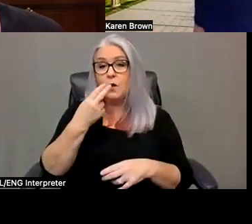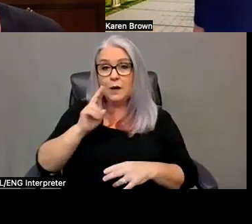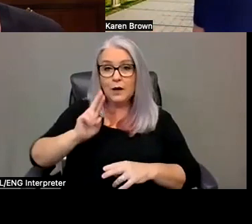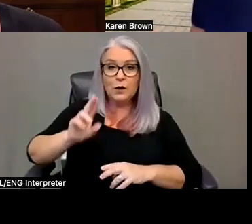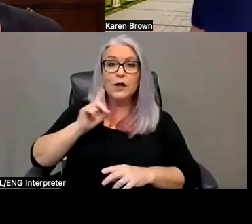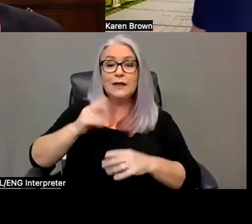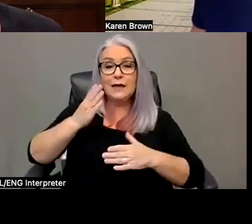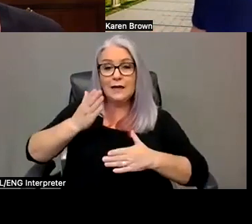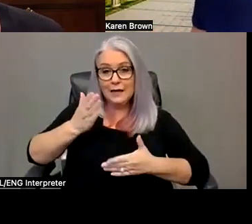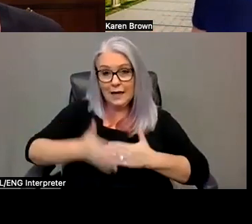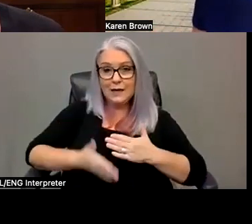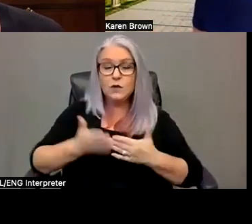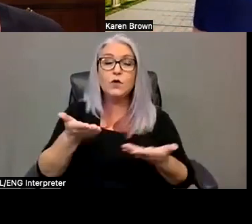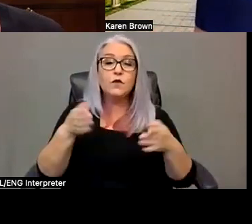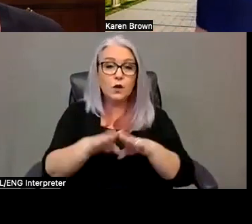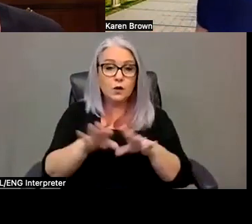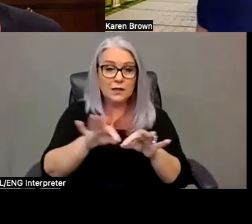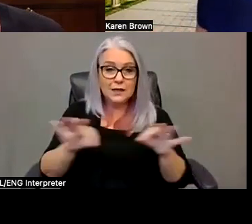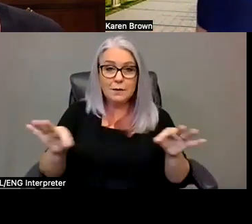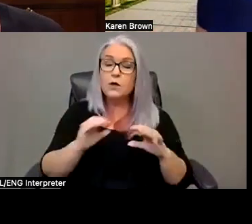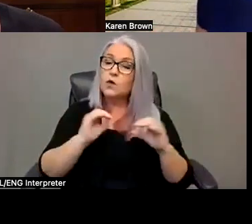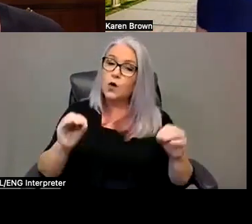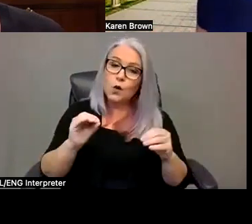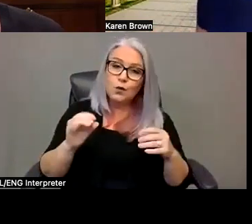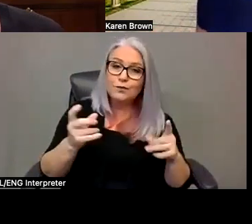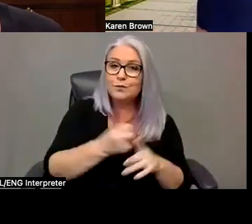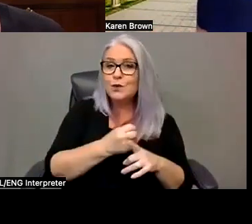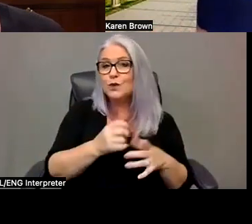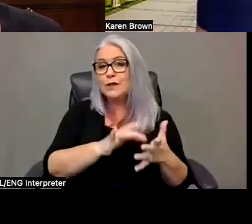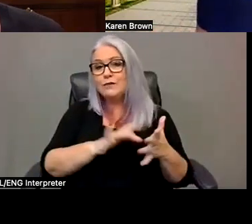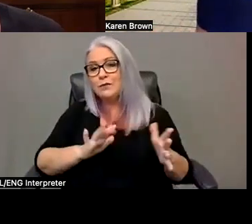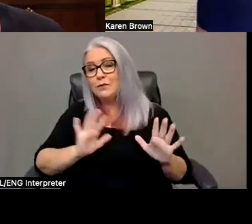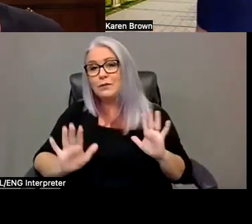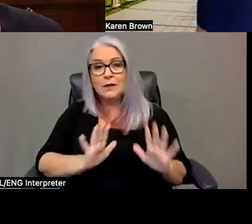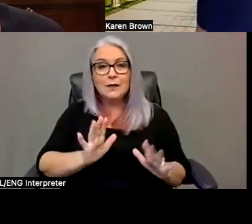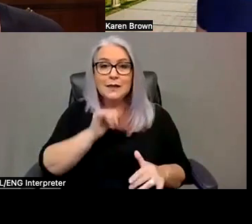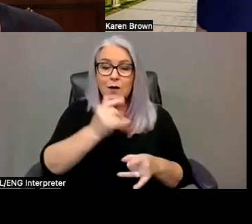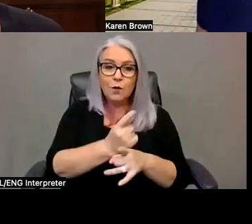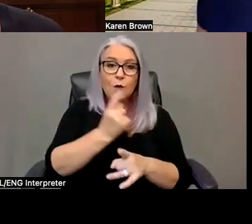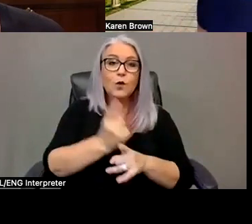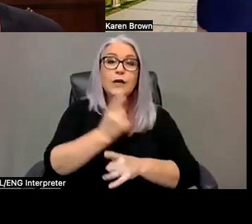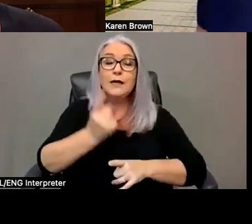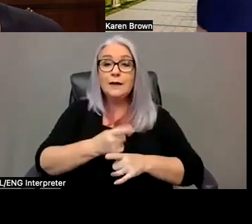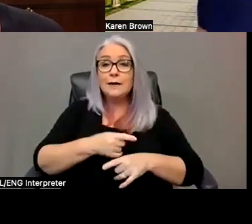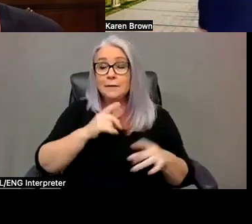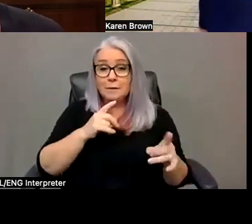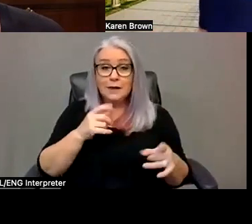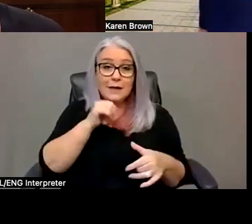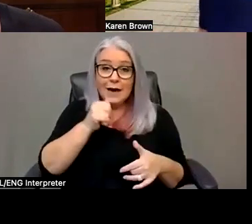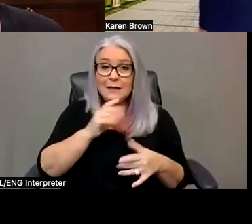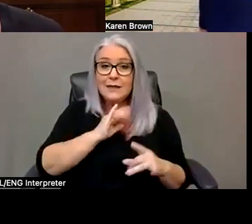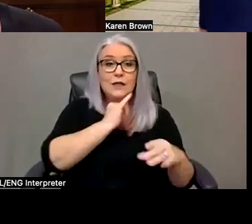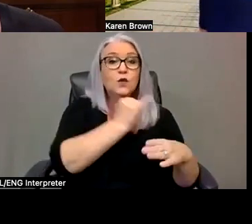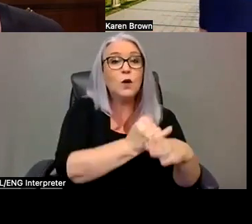of a personal or abusive nature will be permitted. It will be ruled out of order. And the candidates will not interrupt